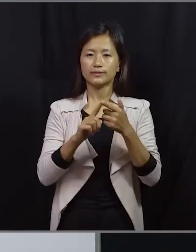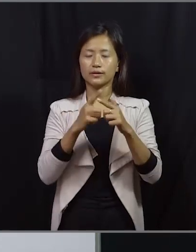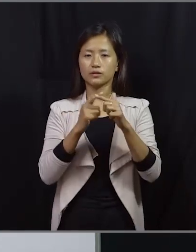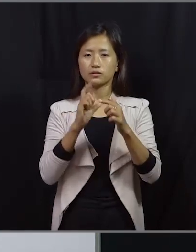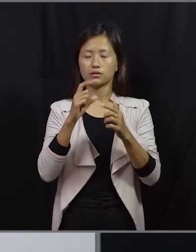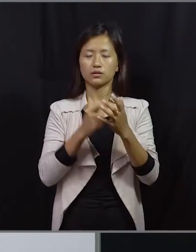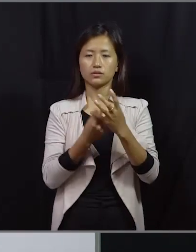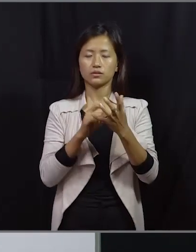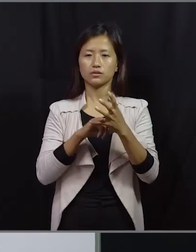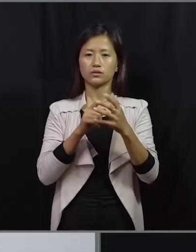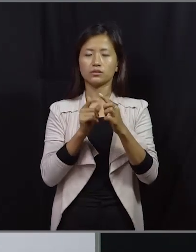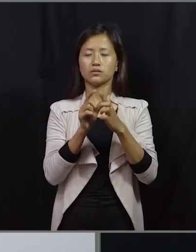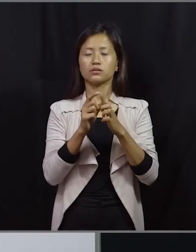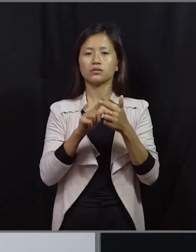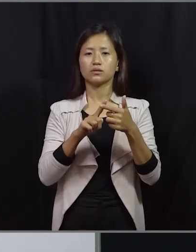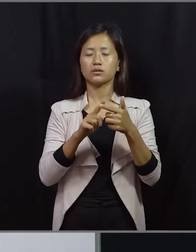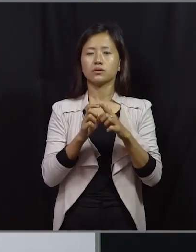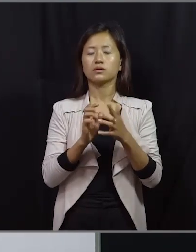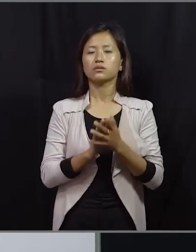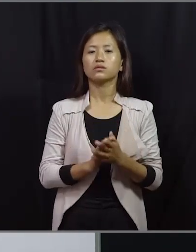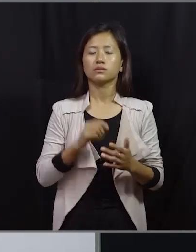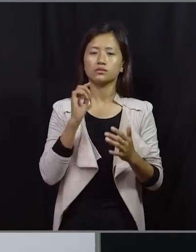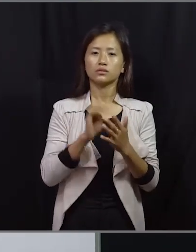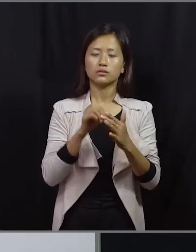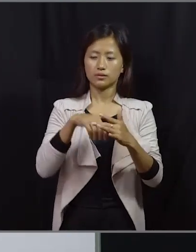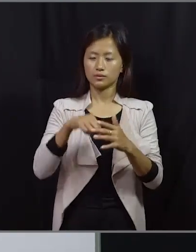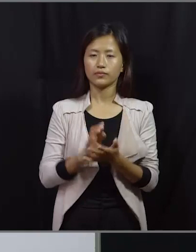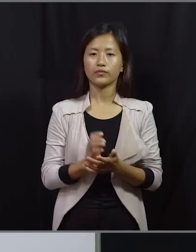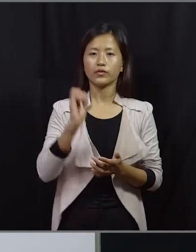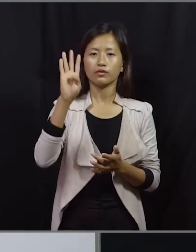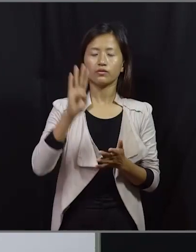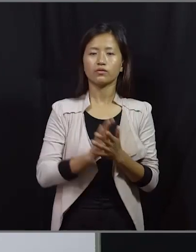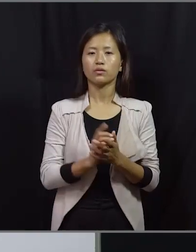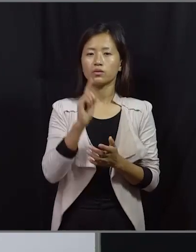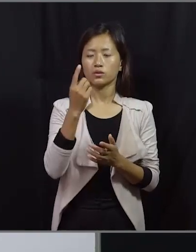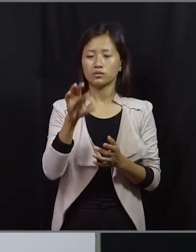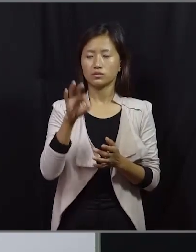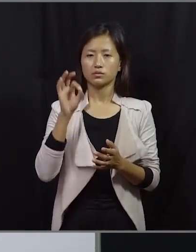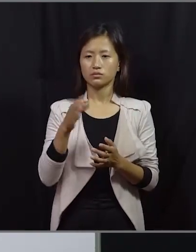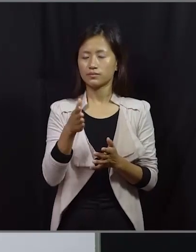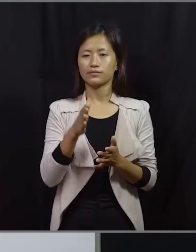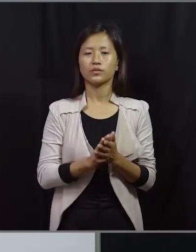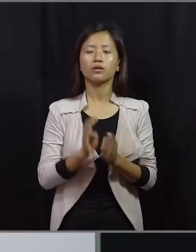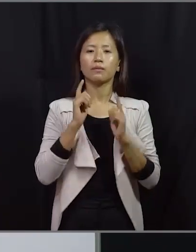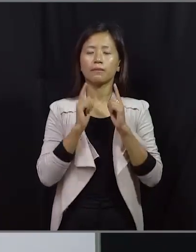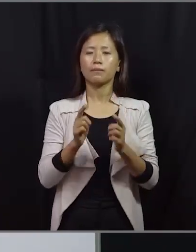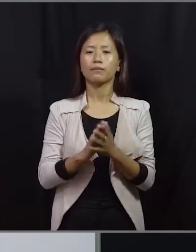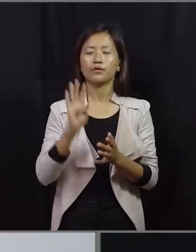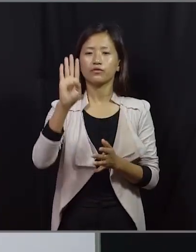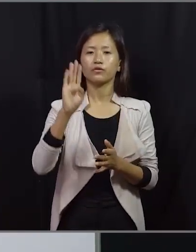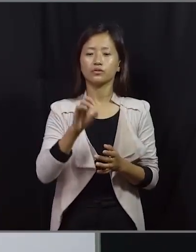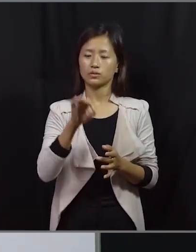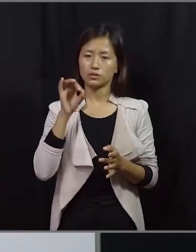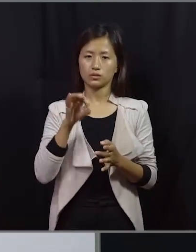1, but we include this 4 also. So 1 we won't take, but 4.